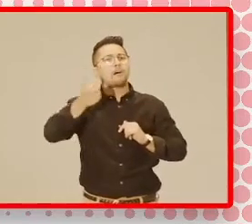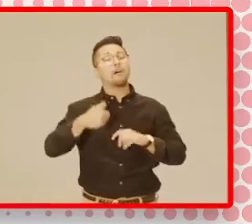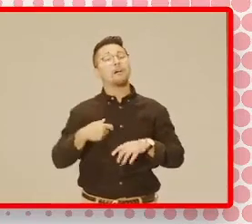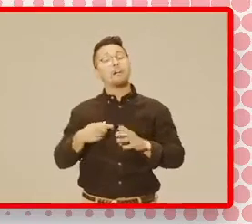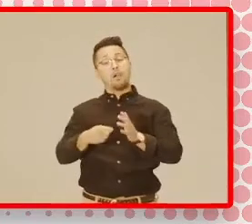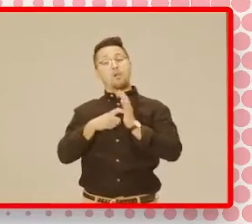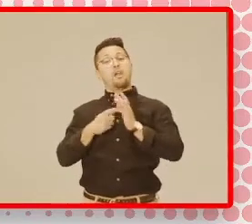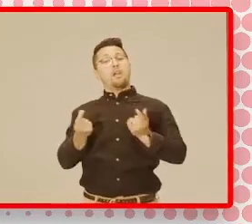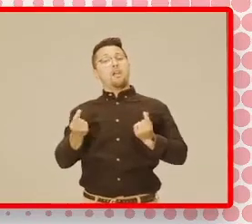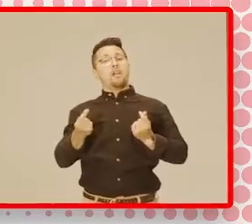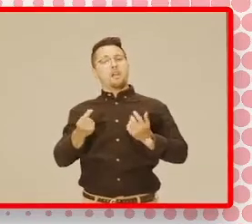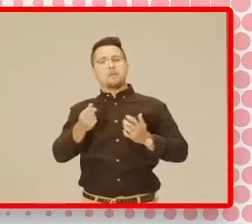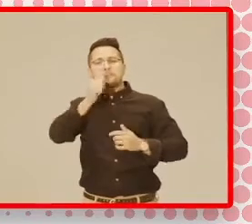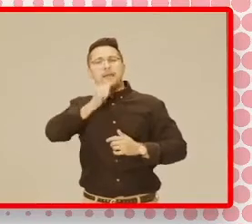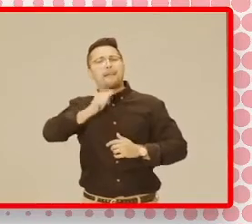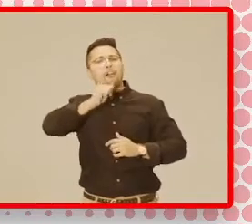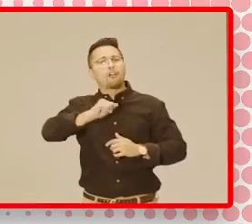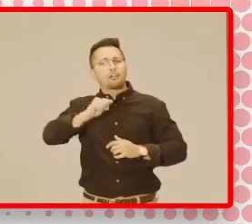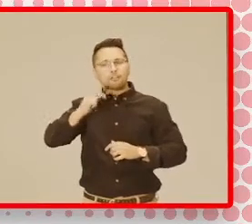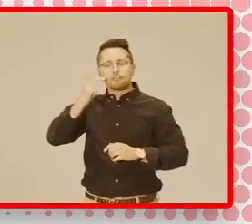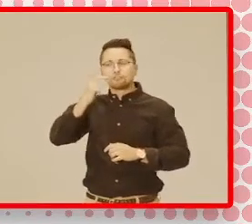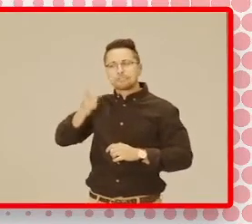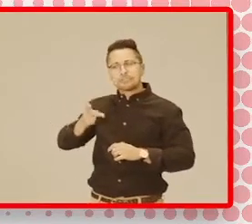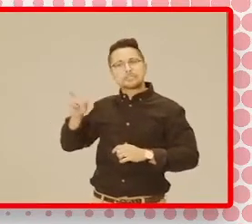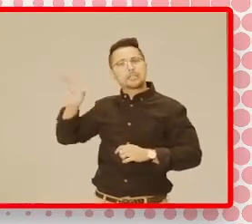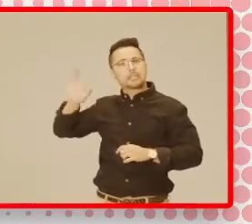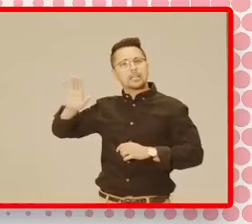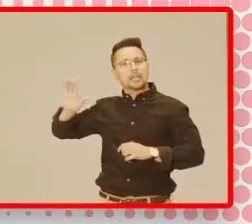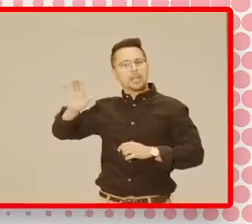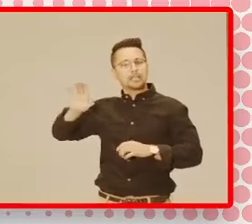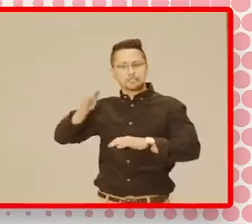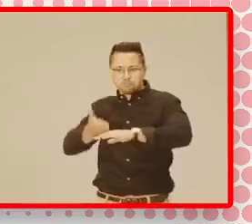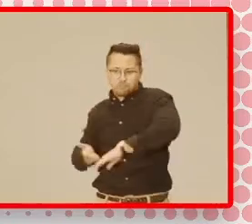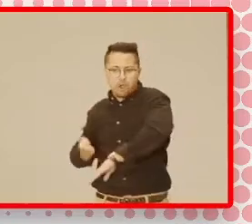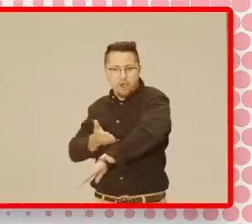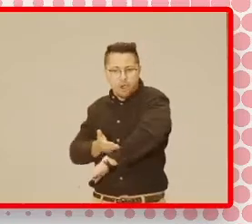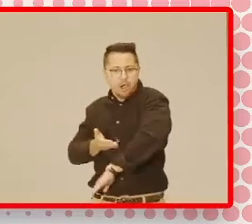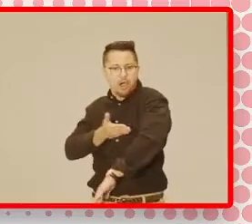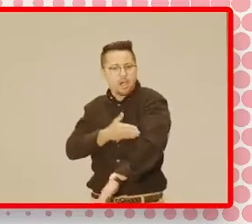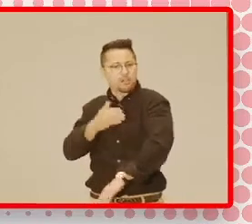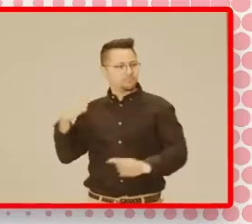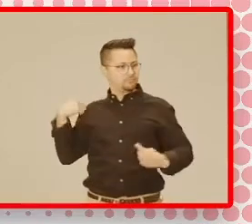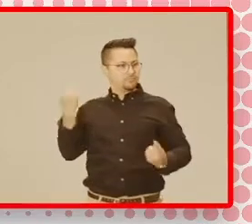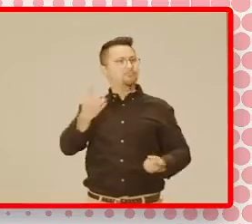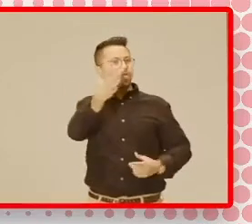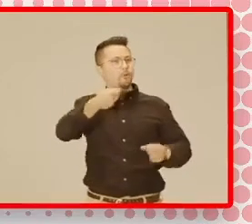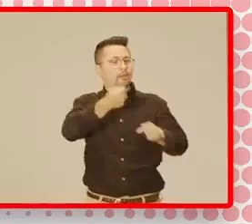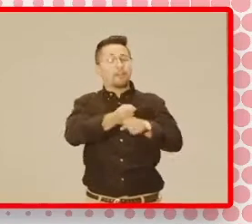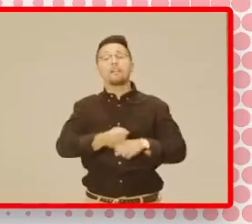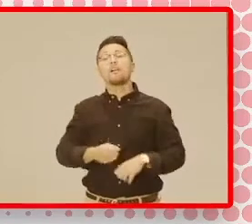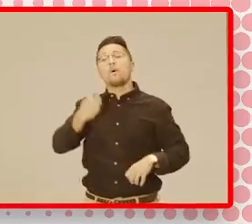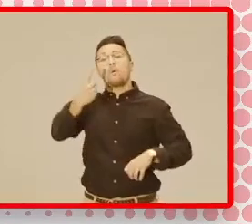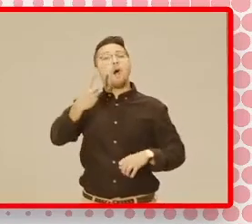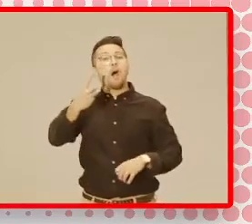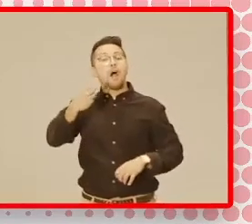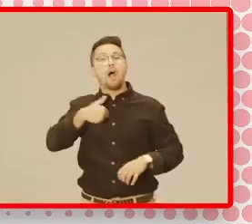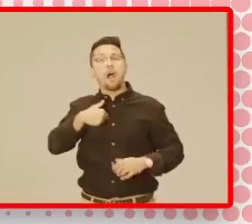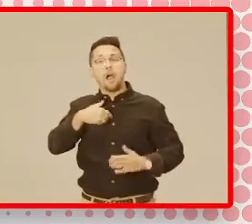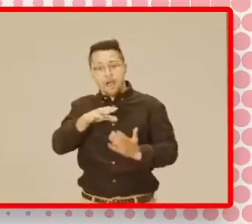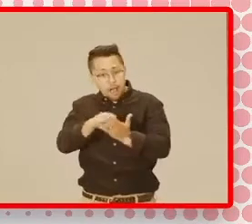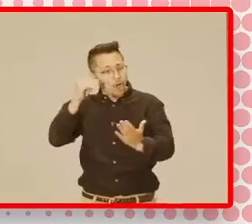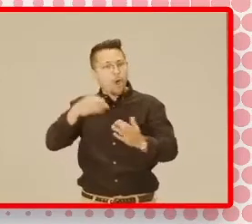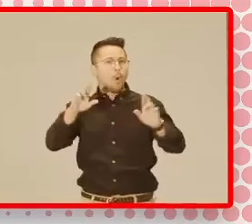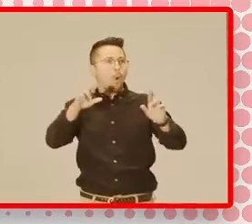to see the kind of progress Chris has seen over the last 3 years. And the best lesson out of all of this, hopefully you all can